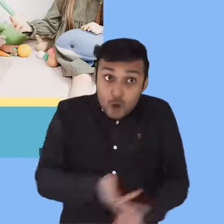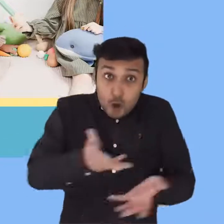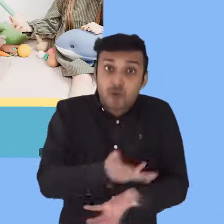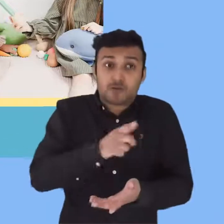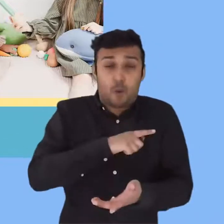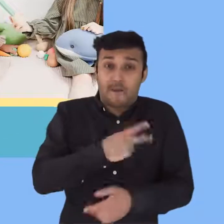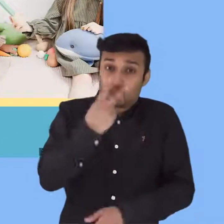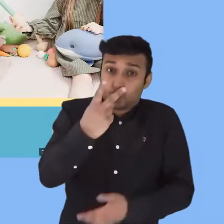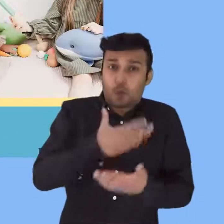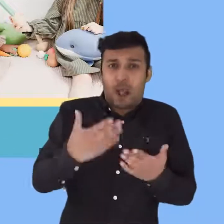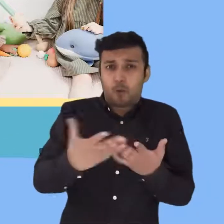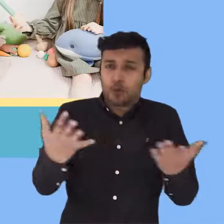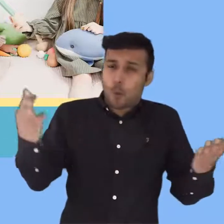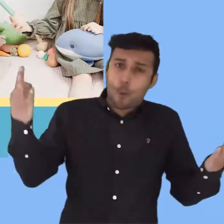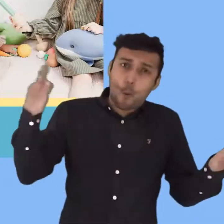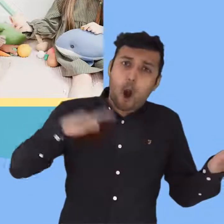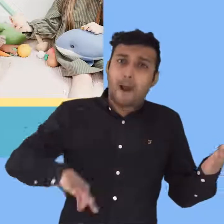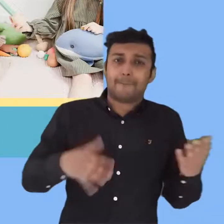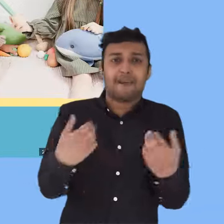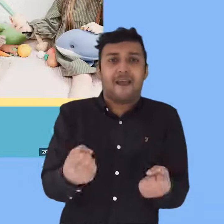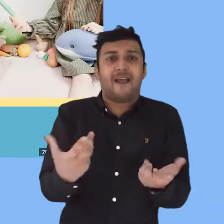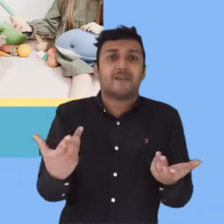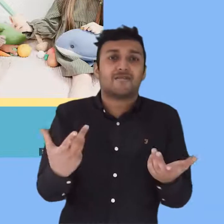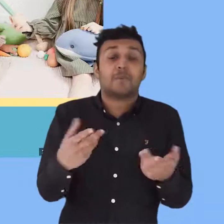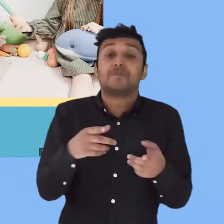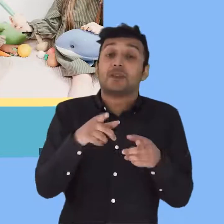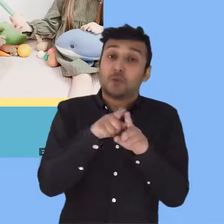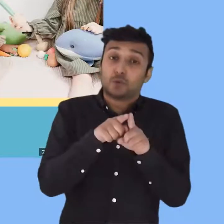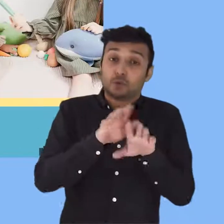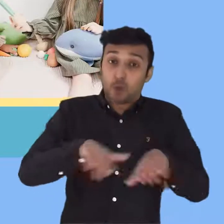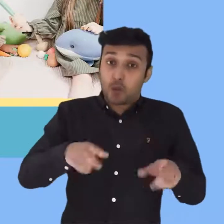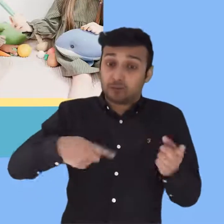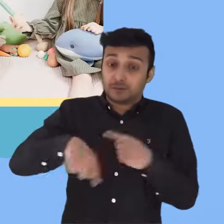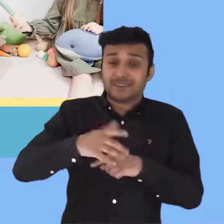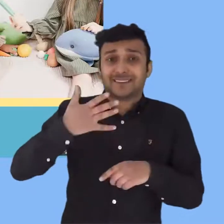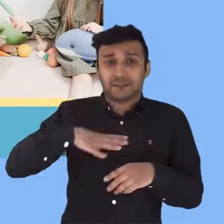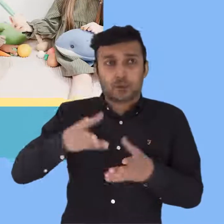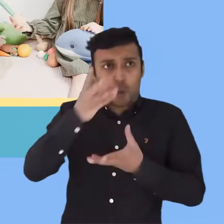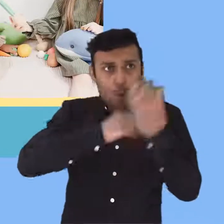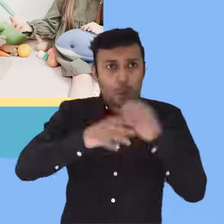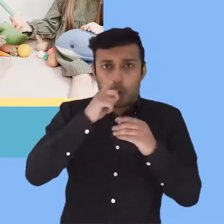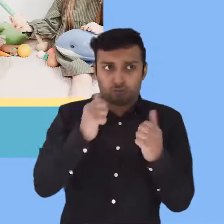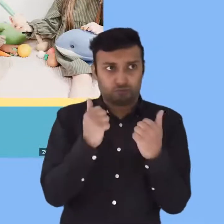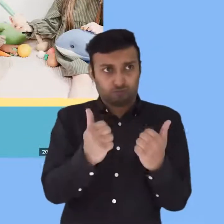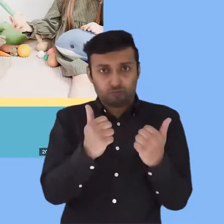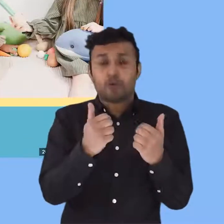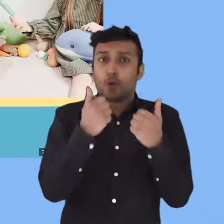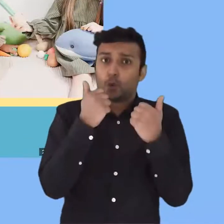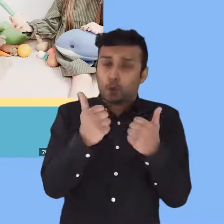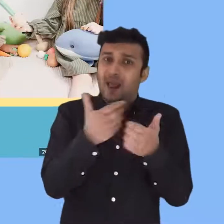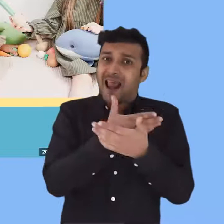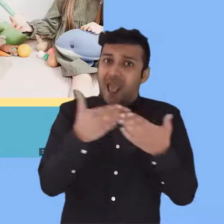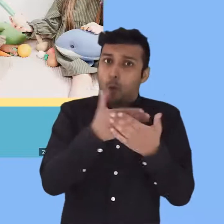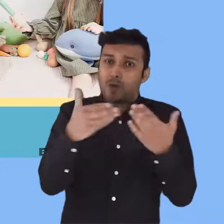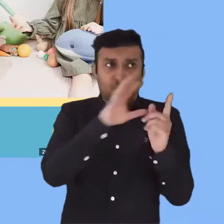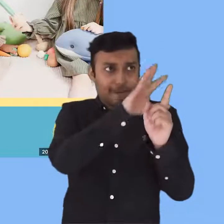children, because actually children need to learn good and consistent and correct language models and